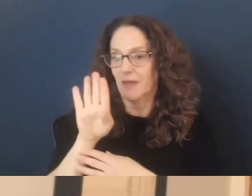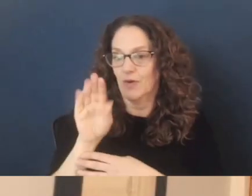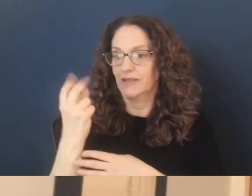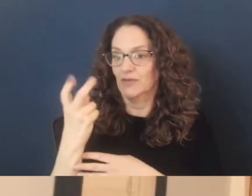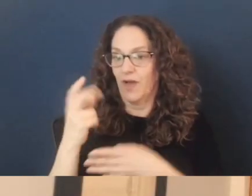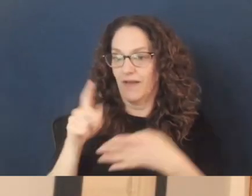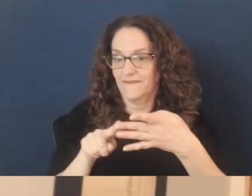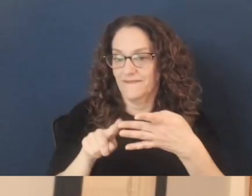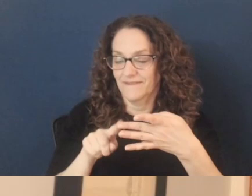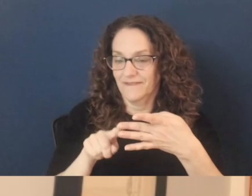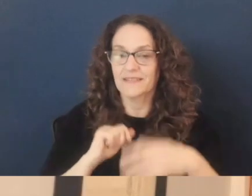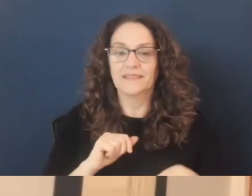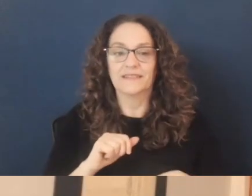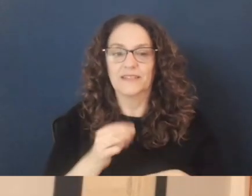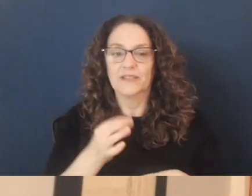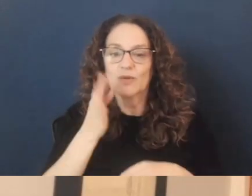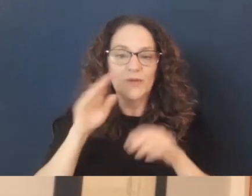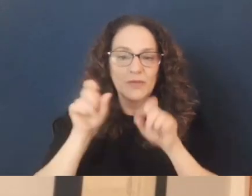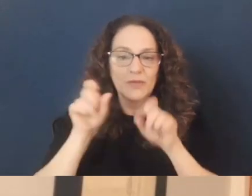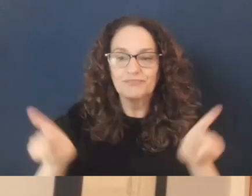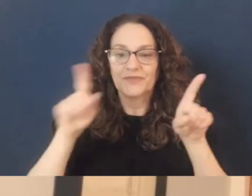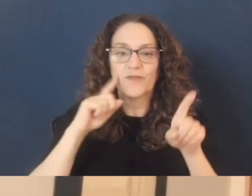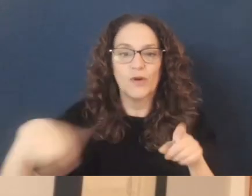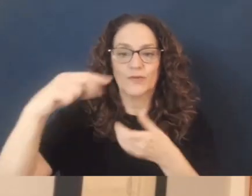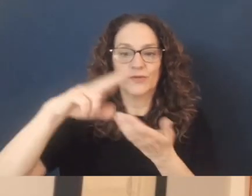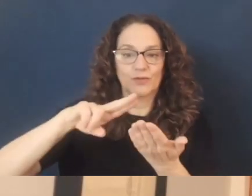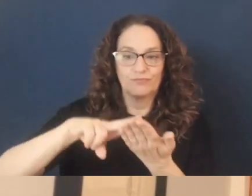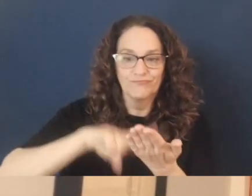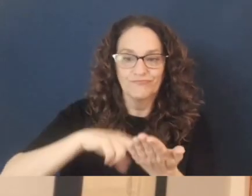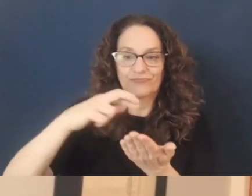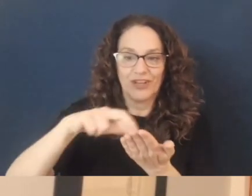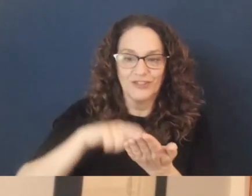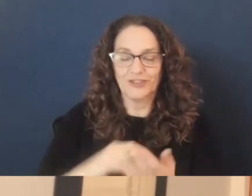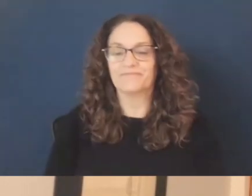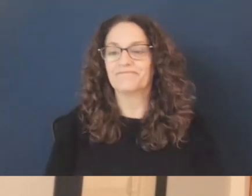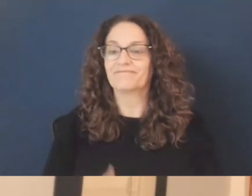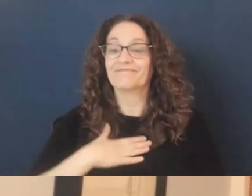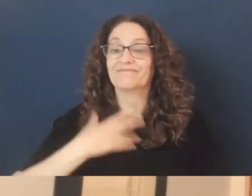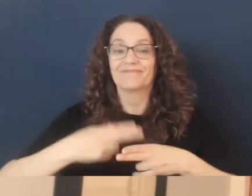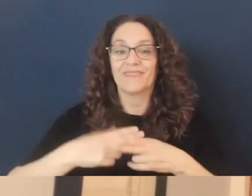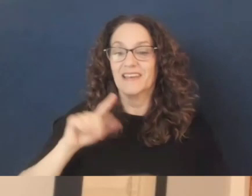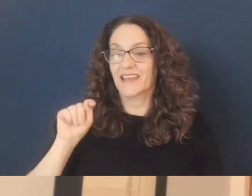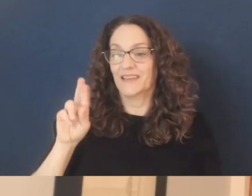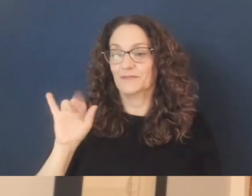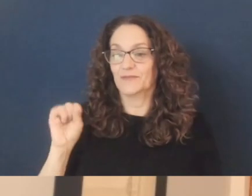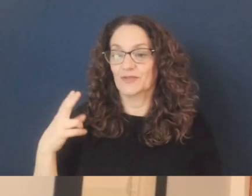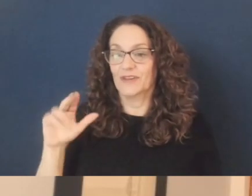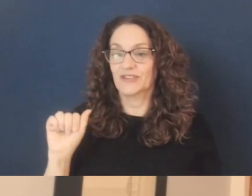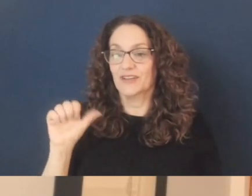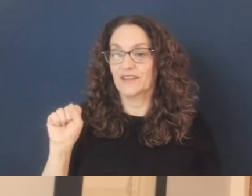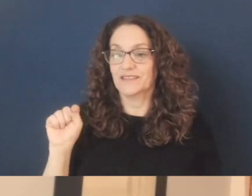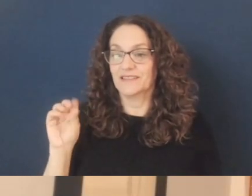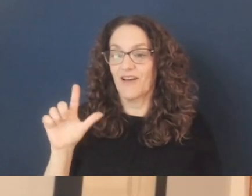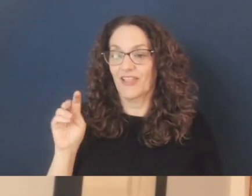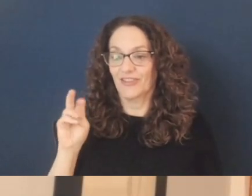up for registration very soon. All right. So I'm Trisha Stotler, and I am one